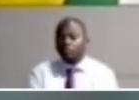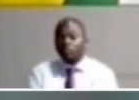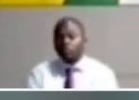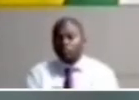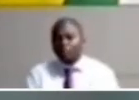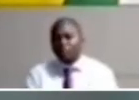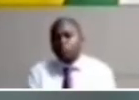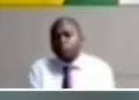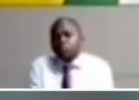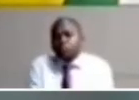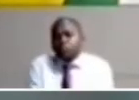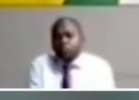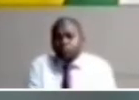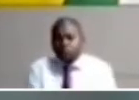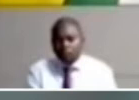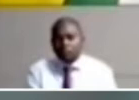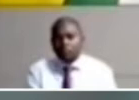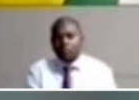to cure